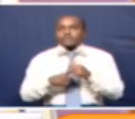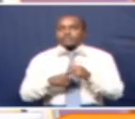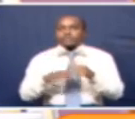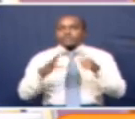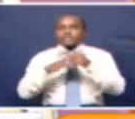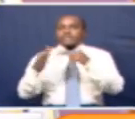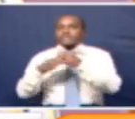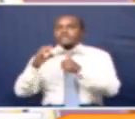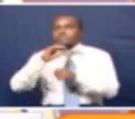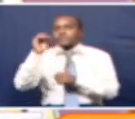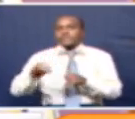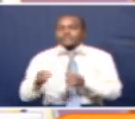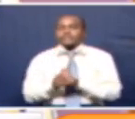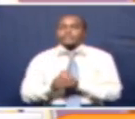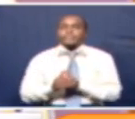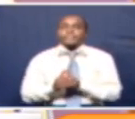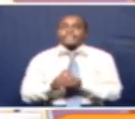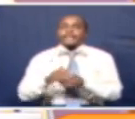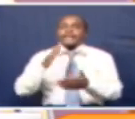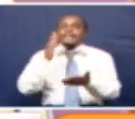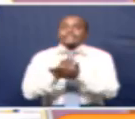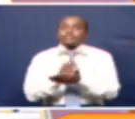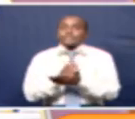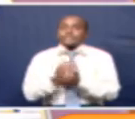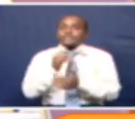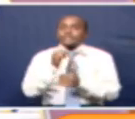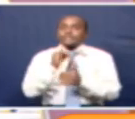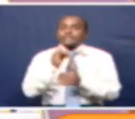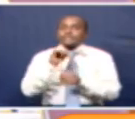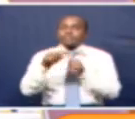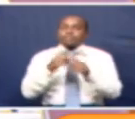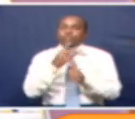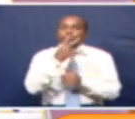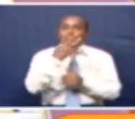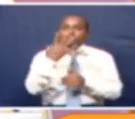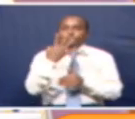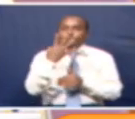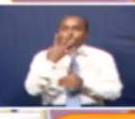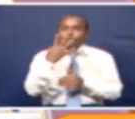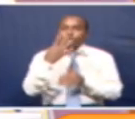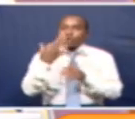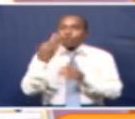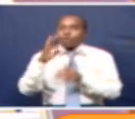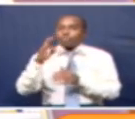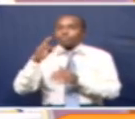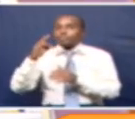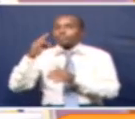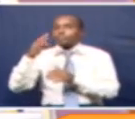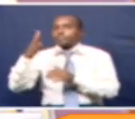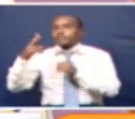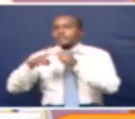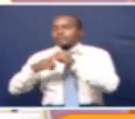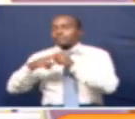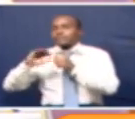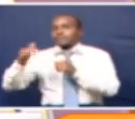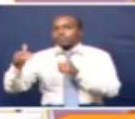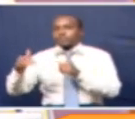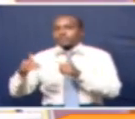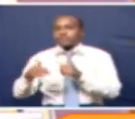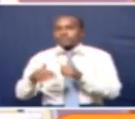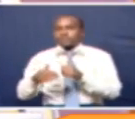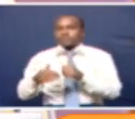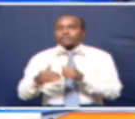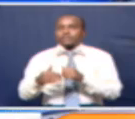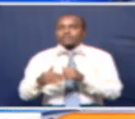98%. Legitimacy is about he must win in 24 of the 47 counties. Legitimacy, the last there one. There was a withdrawal